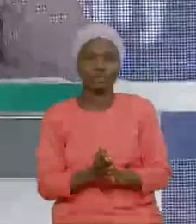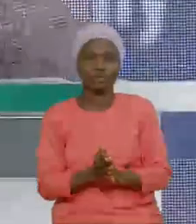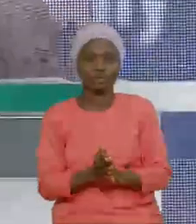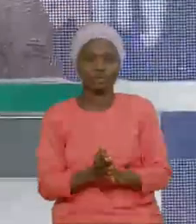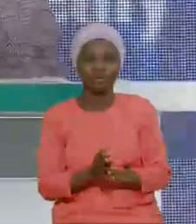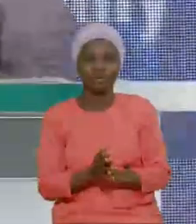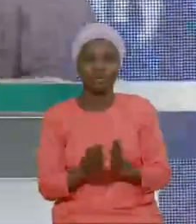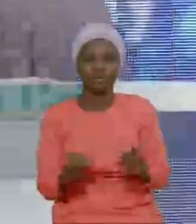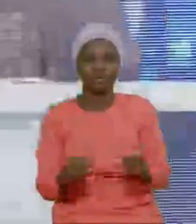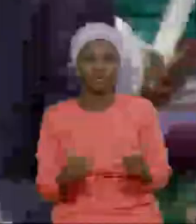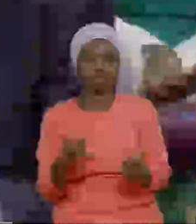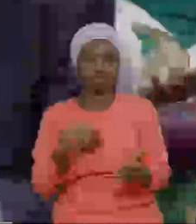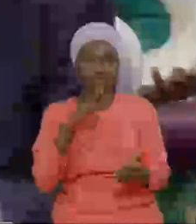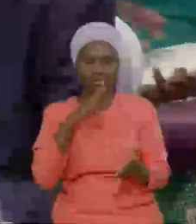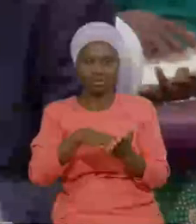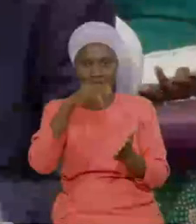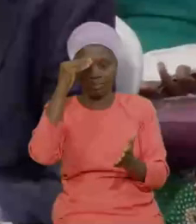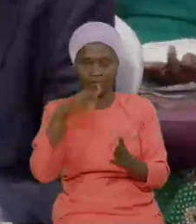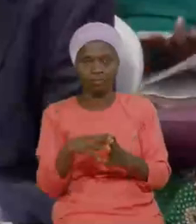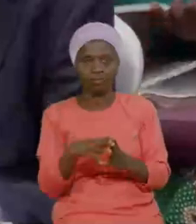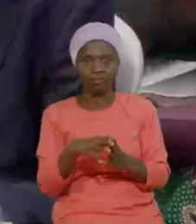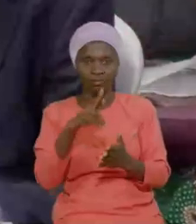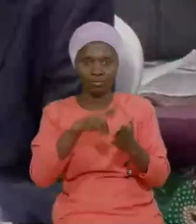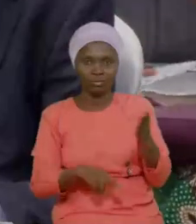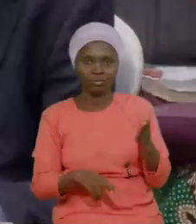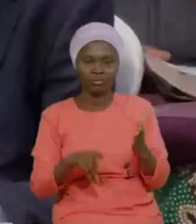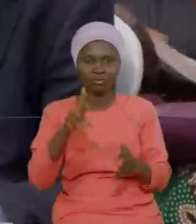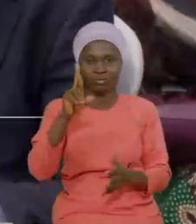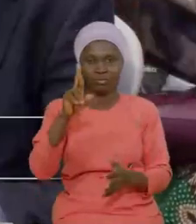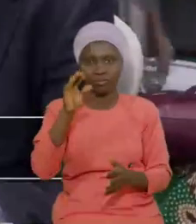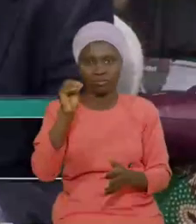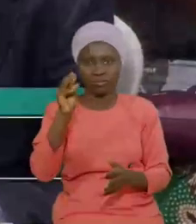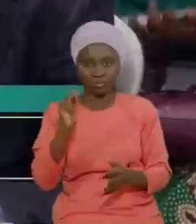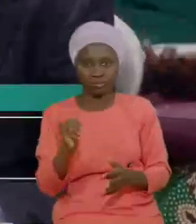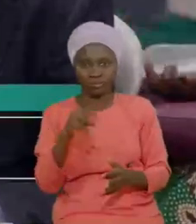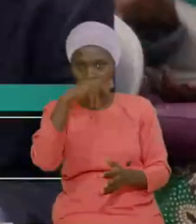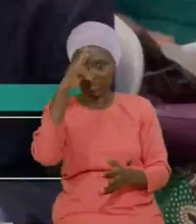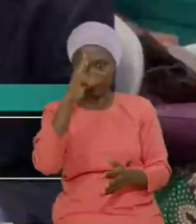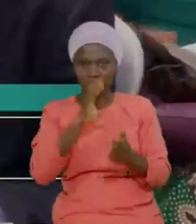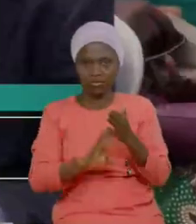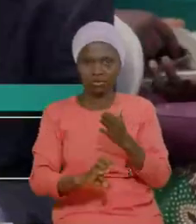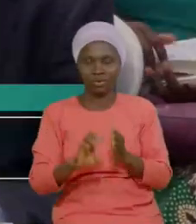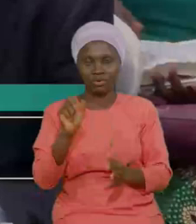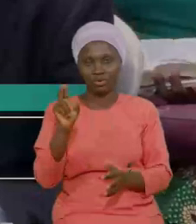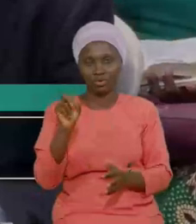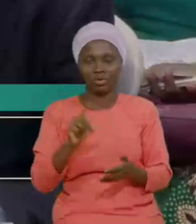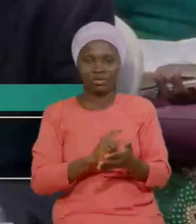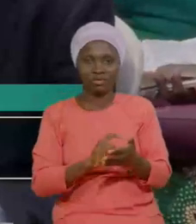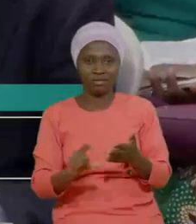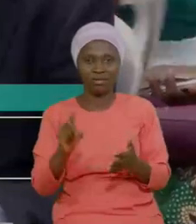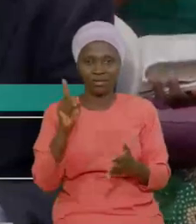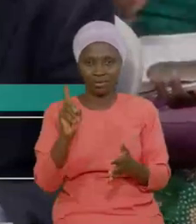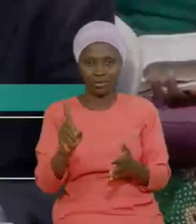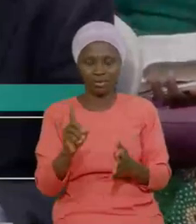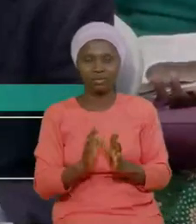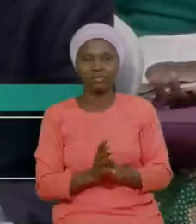We're looking at Romans chapter 12, and I'm reading from verse 1.